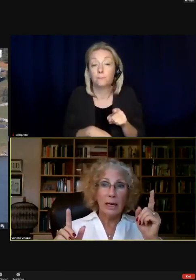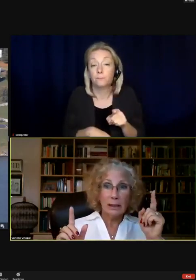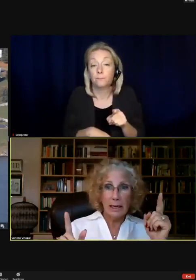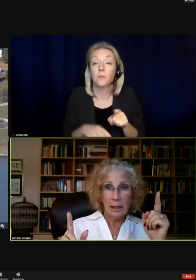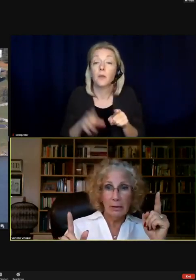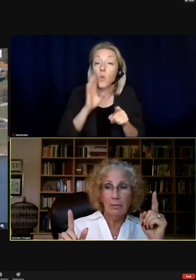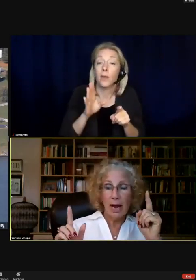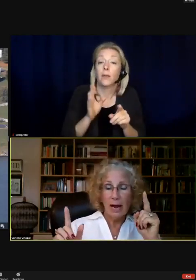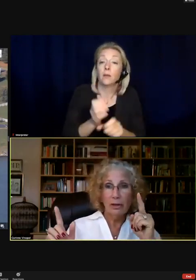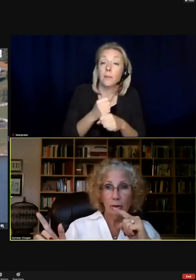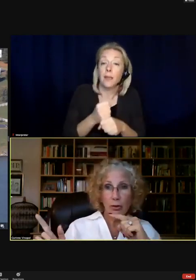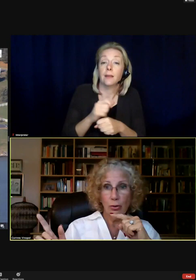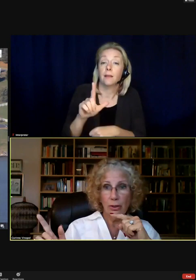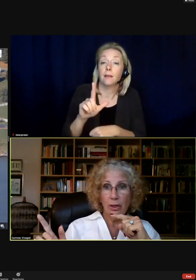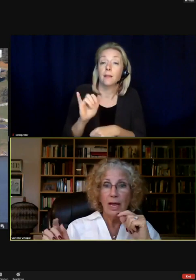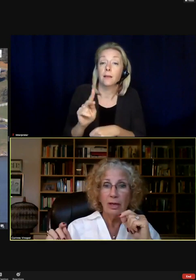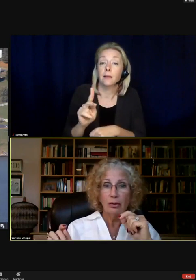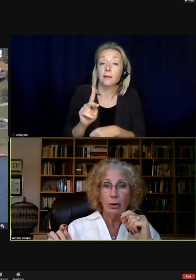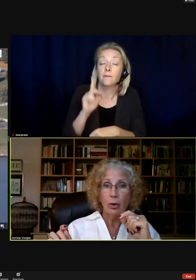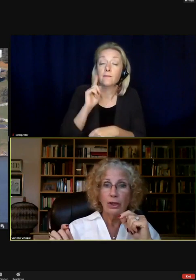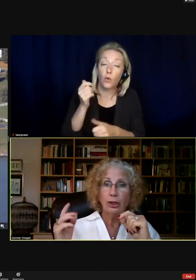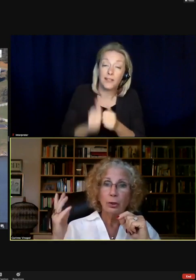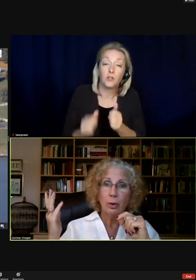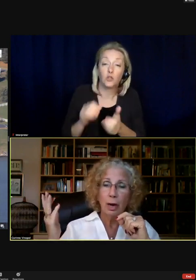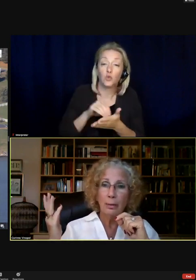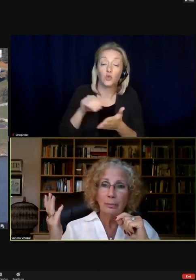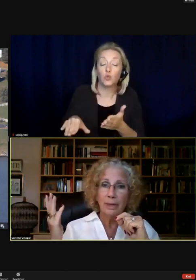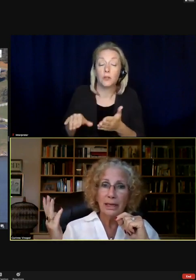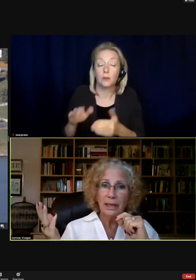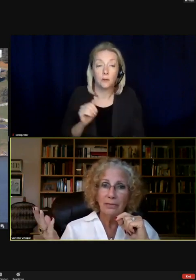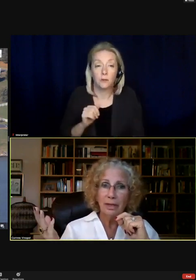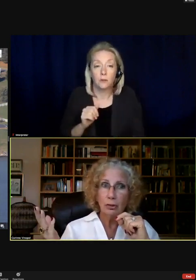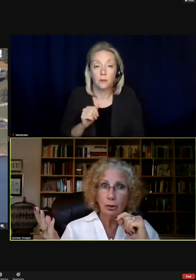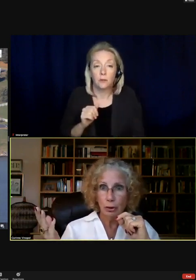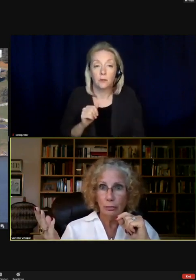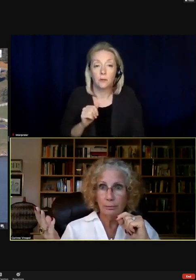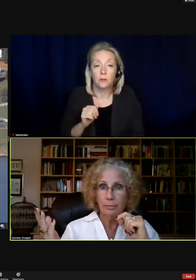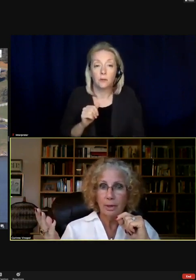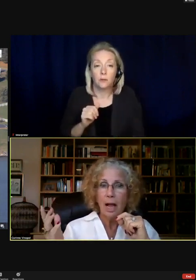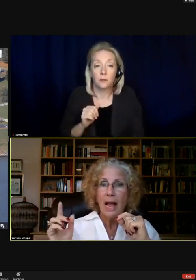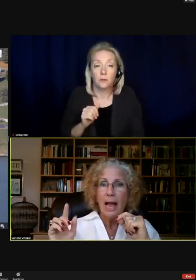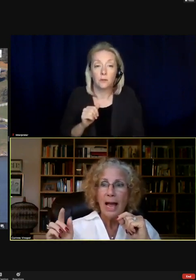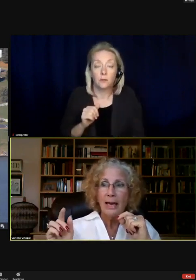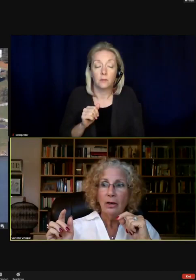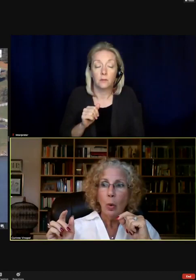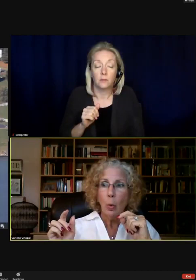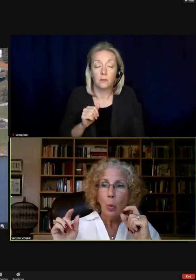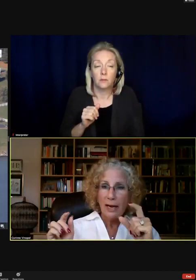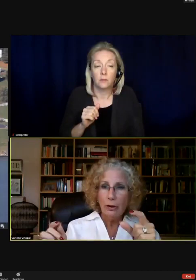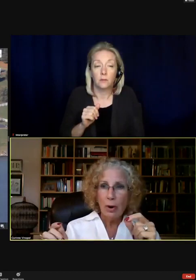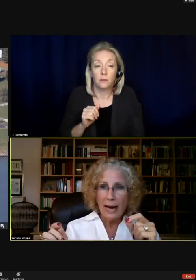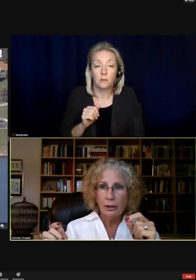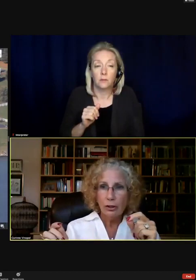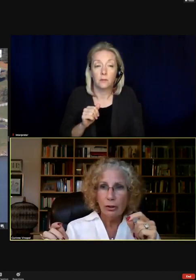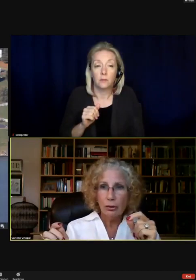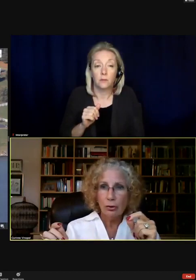to create a link for every student that you're going to give this to. And